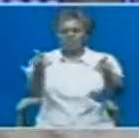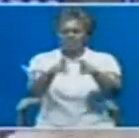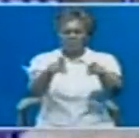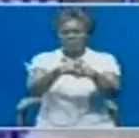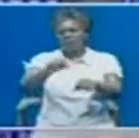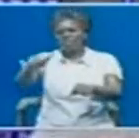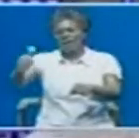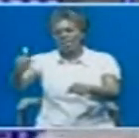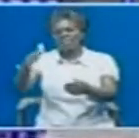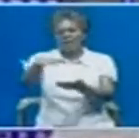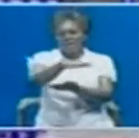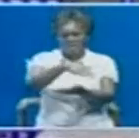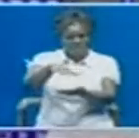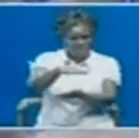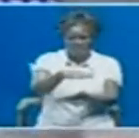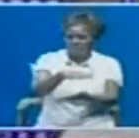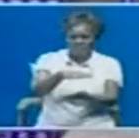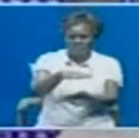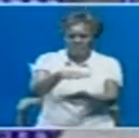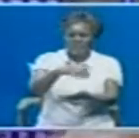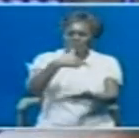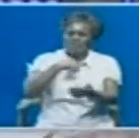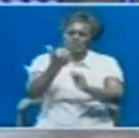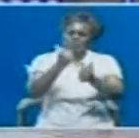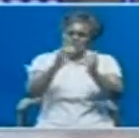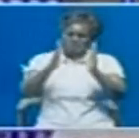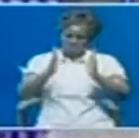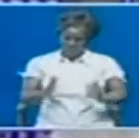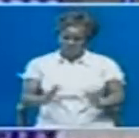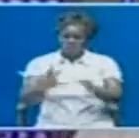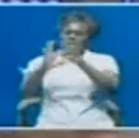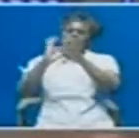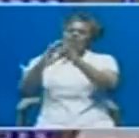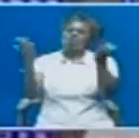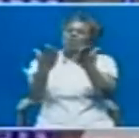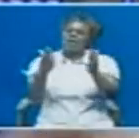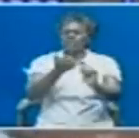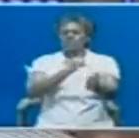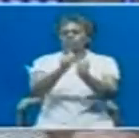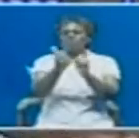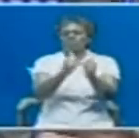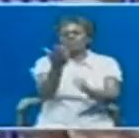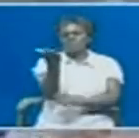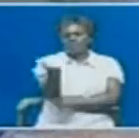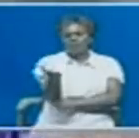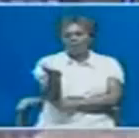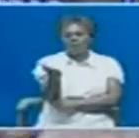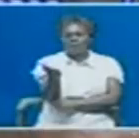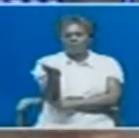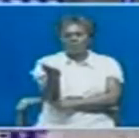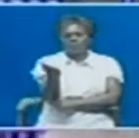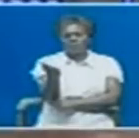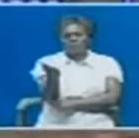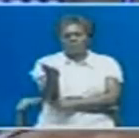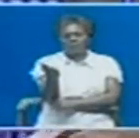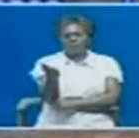in other aspects for that matter. I'm a sportsman and I belong where sports is played or